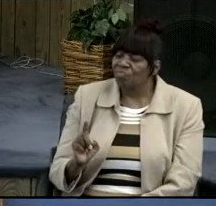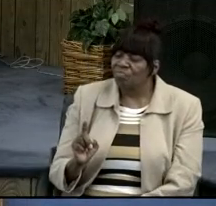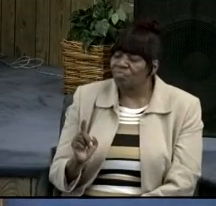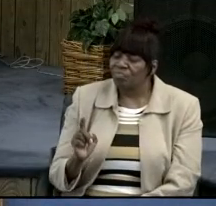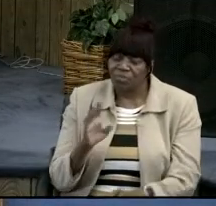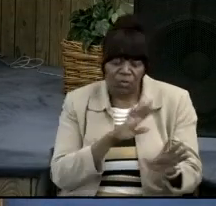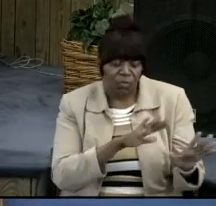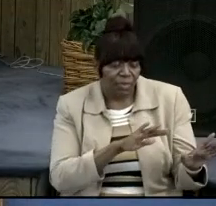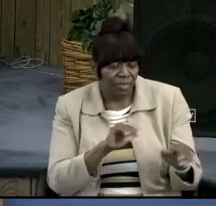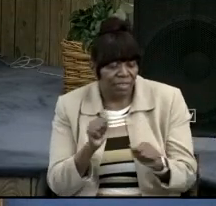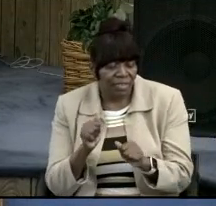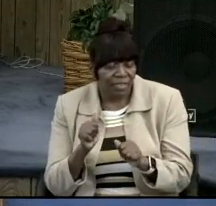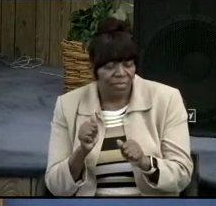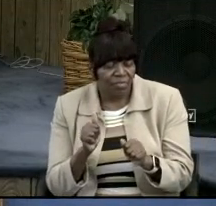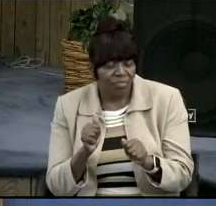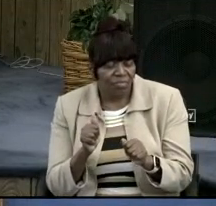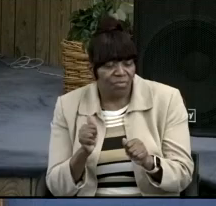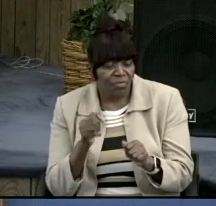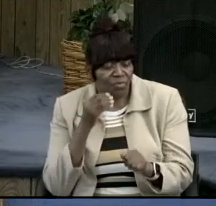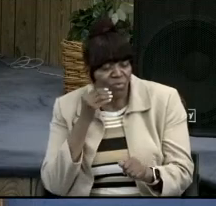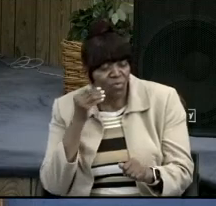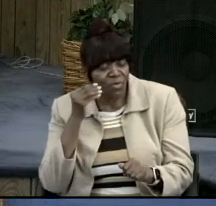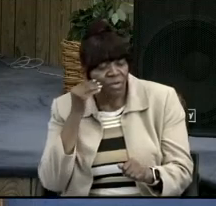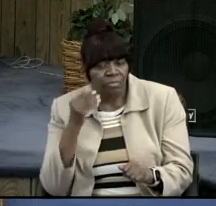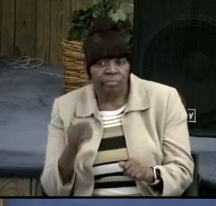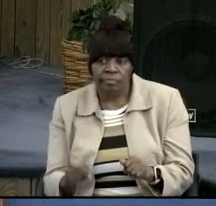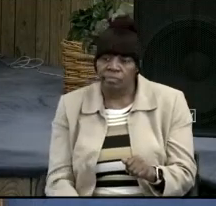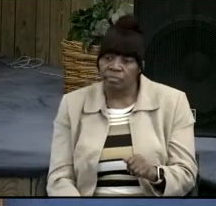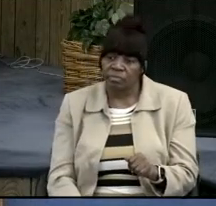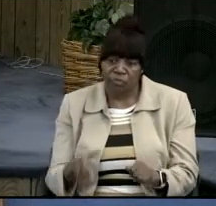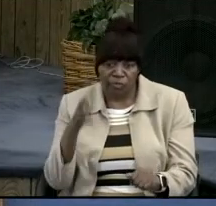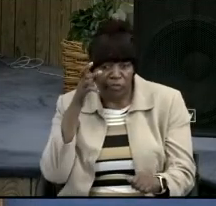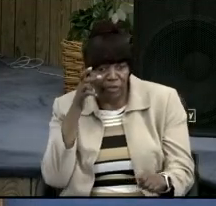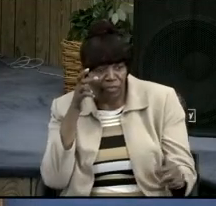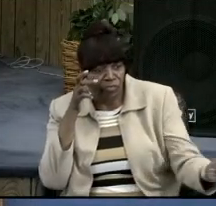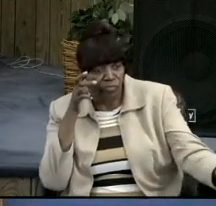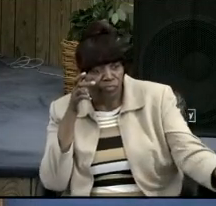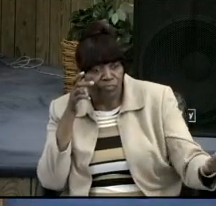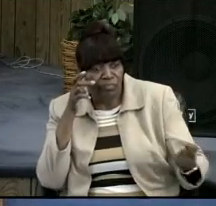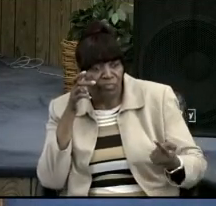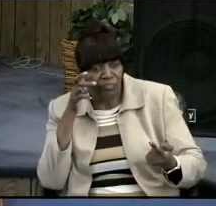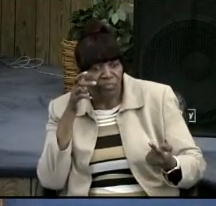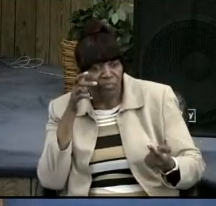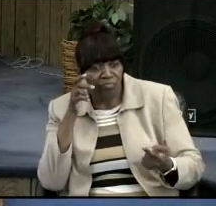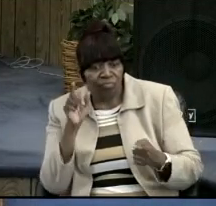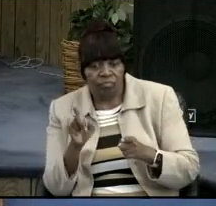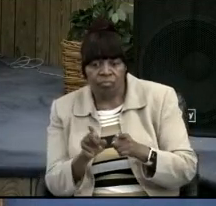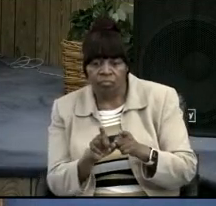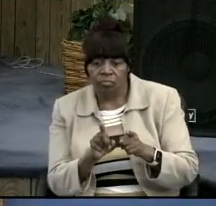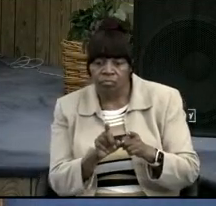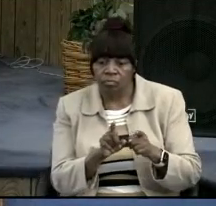leave home and come to church, and the devil has made his way into the church.